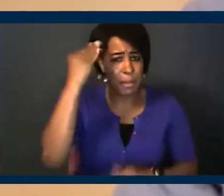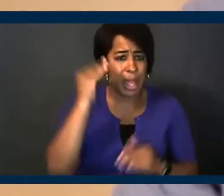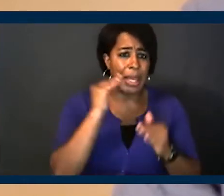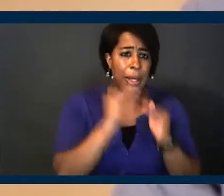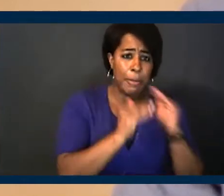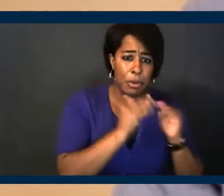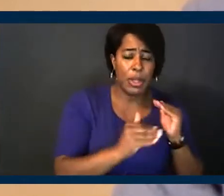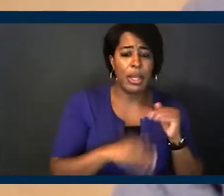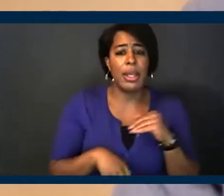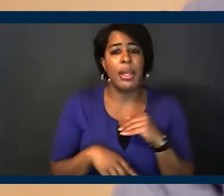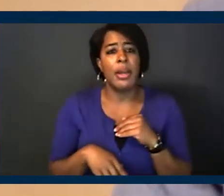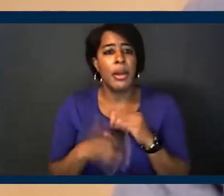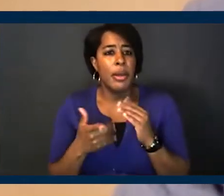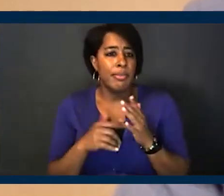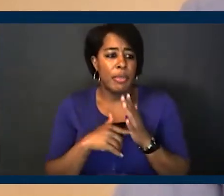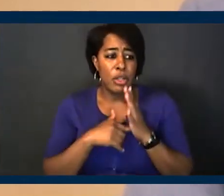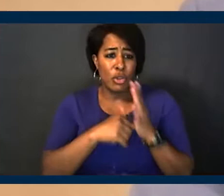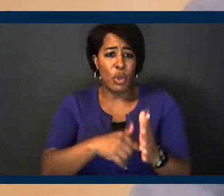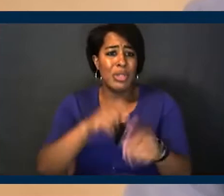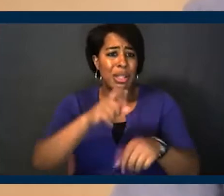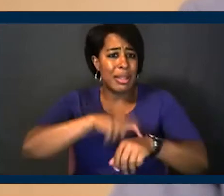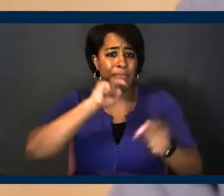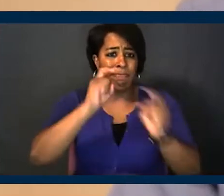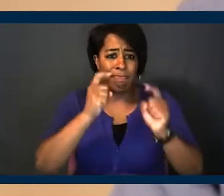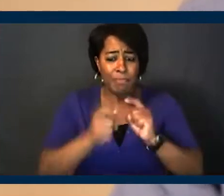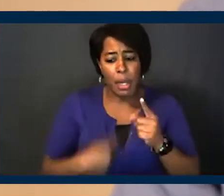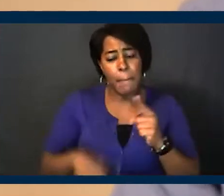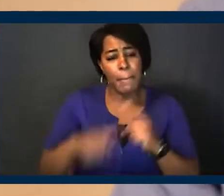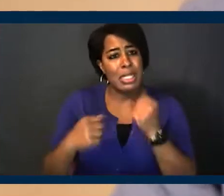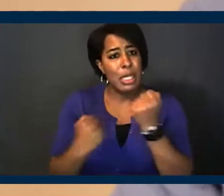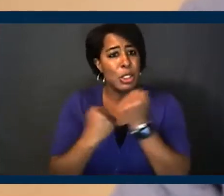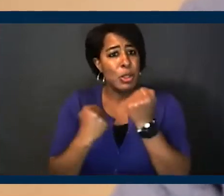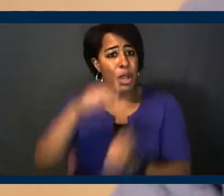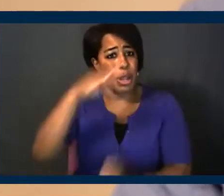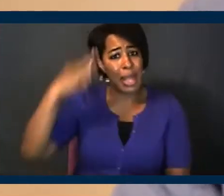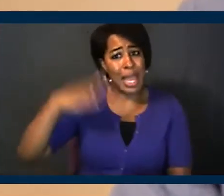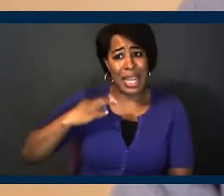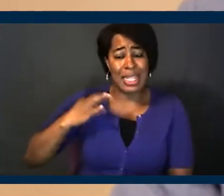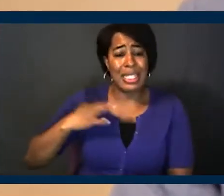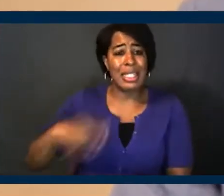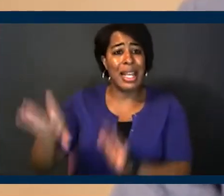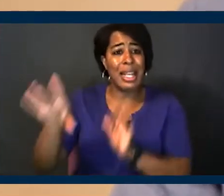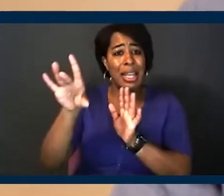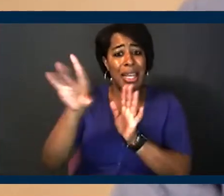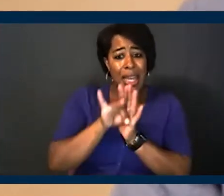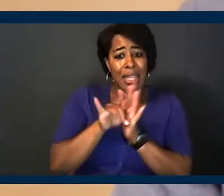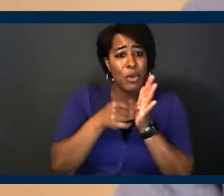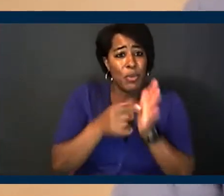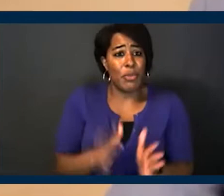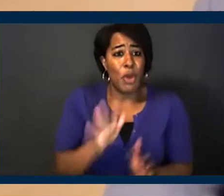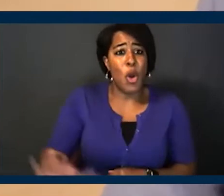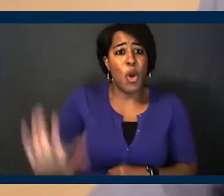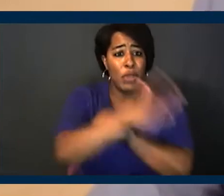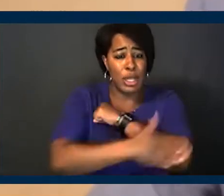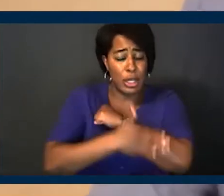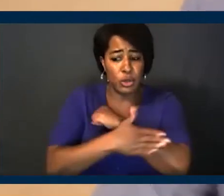reflect ever-changing times, and supporting Black candidates and elected officials all across the country. I think,